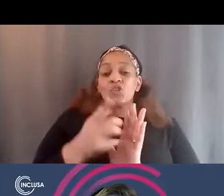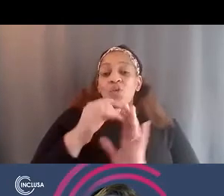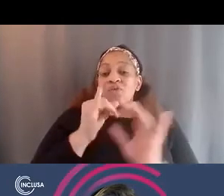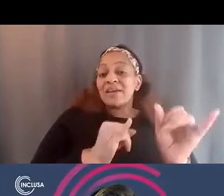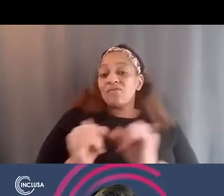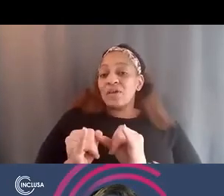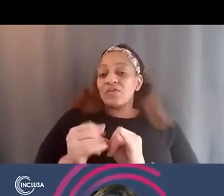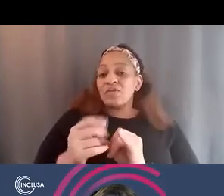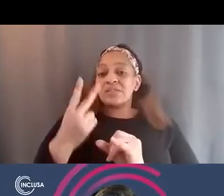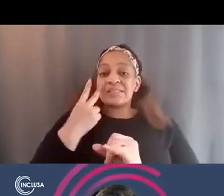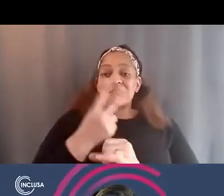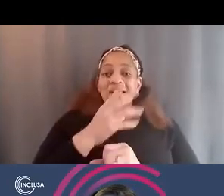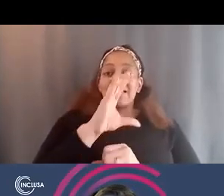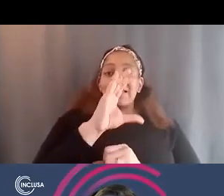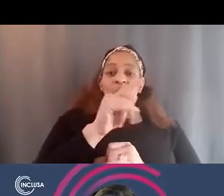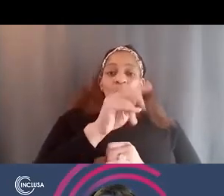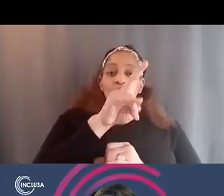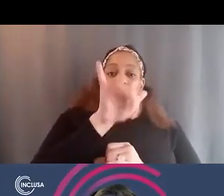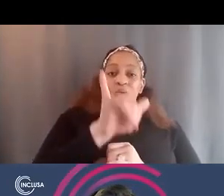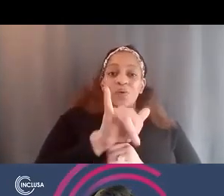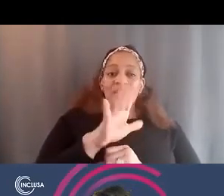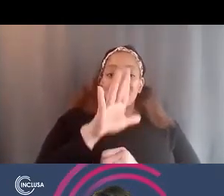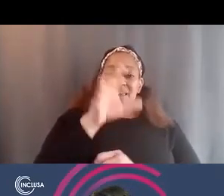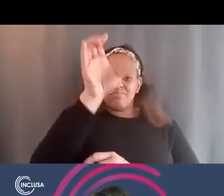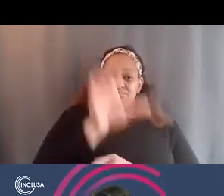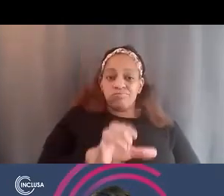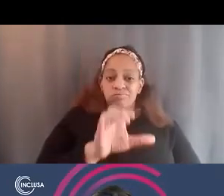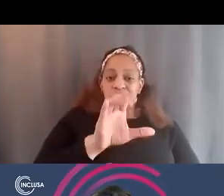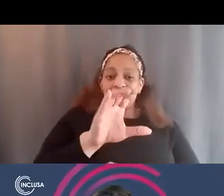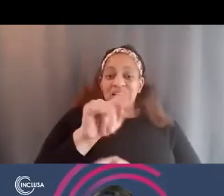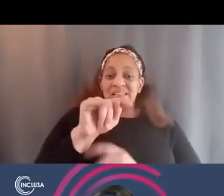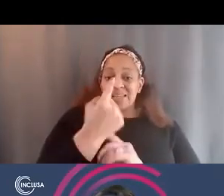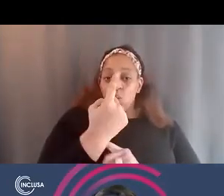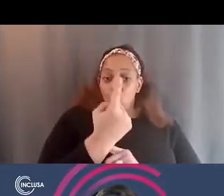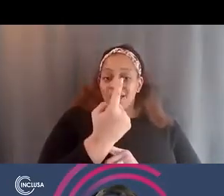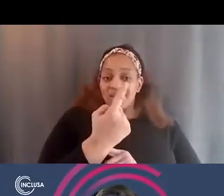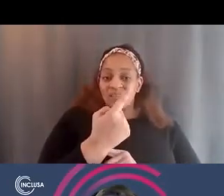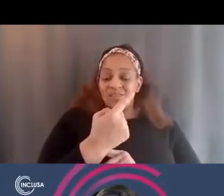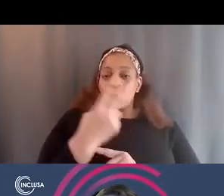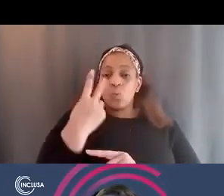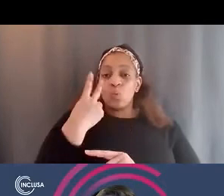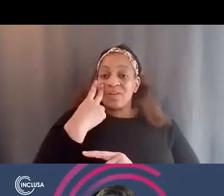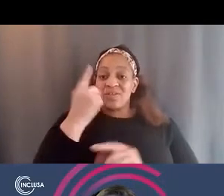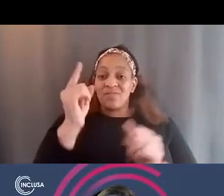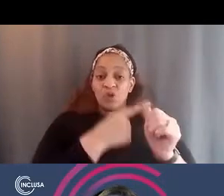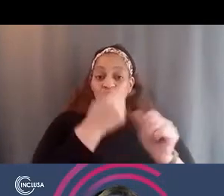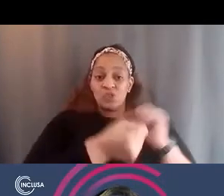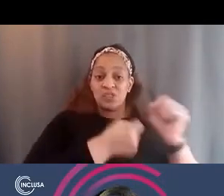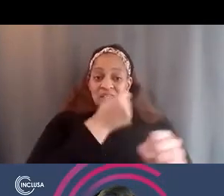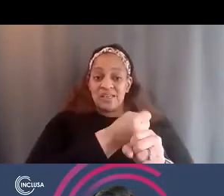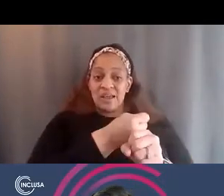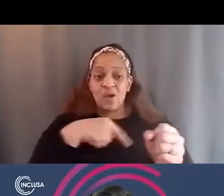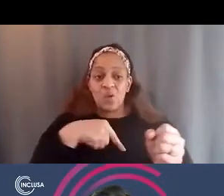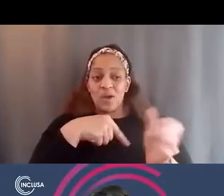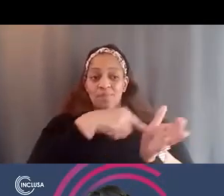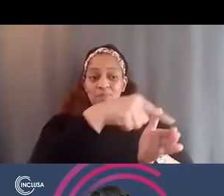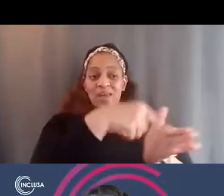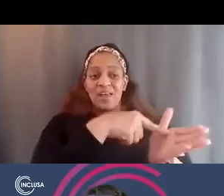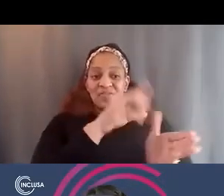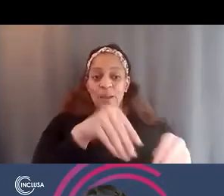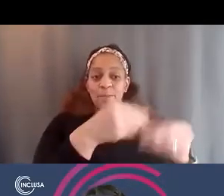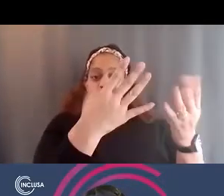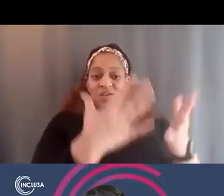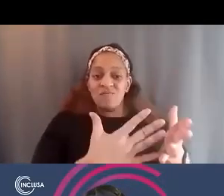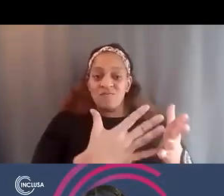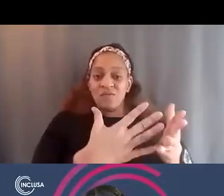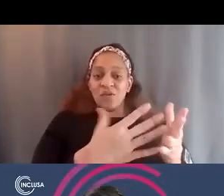in the acuity tier 1, their first year on the job, we pay that provider $30.40 for every hour